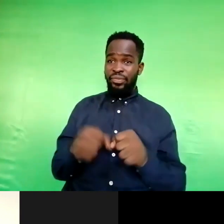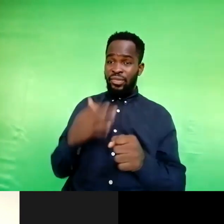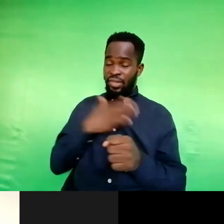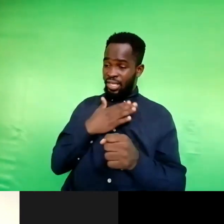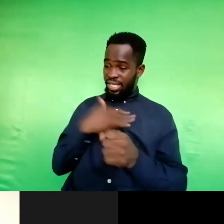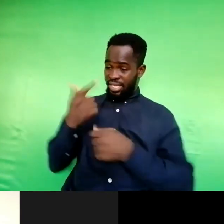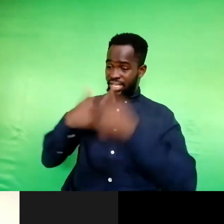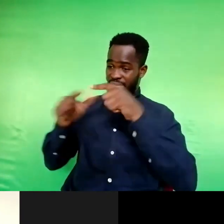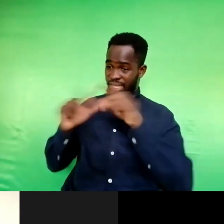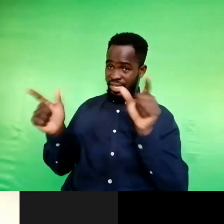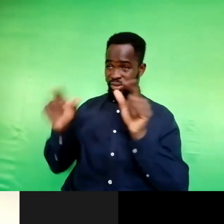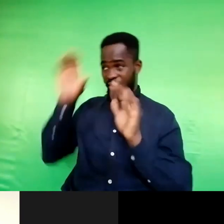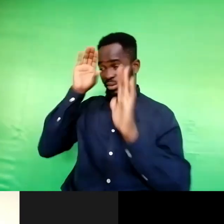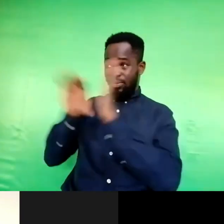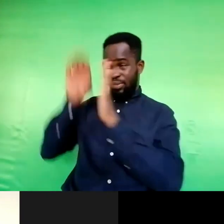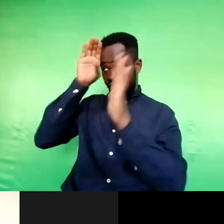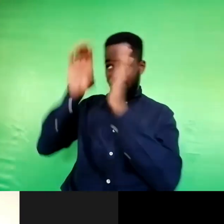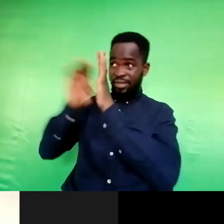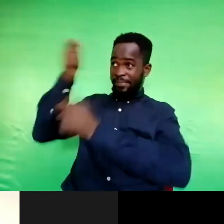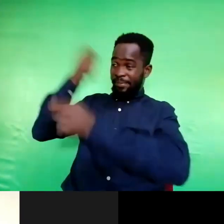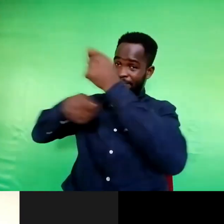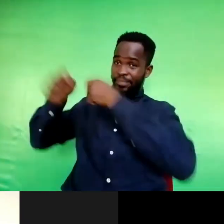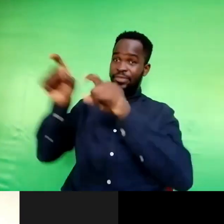the pictures exchange communication system.